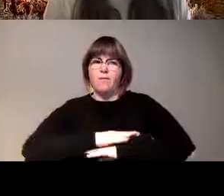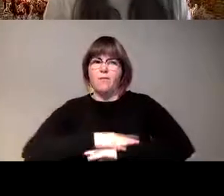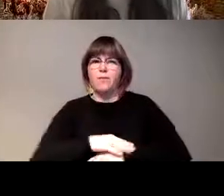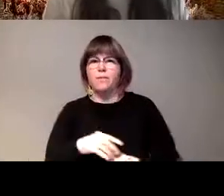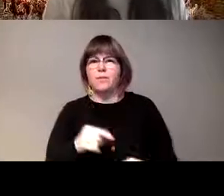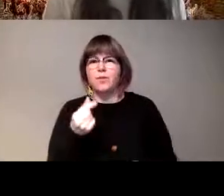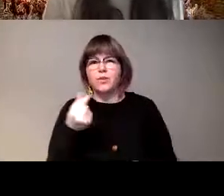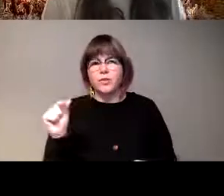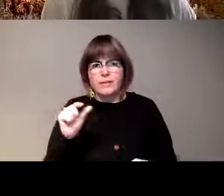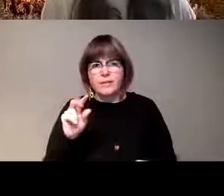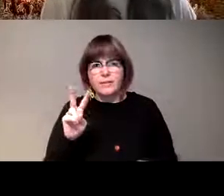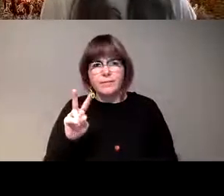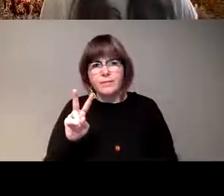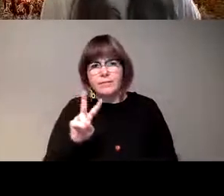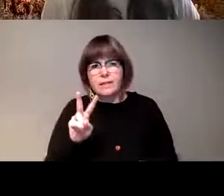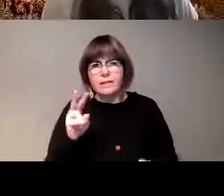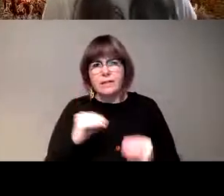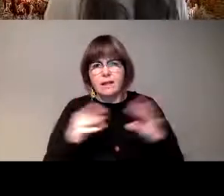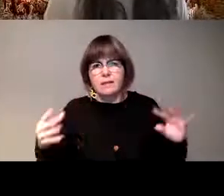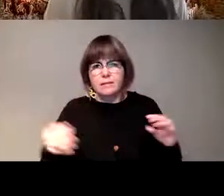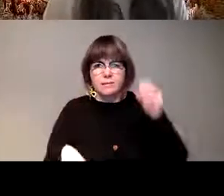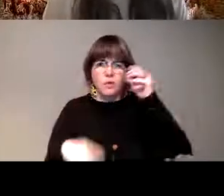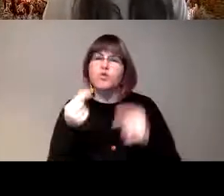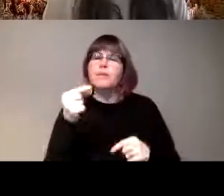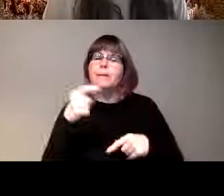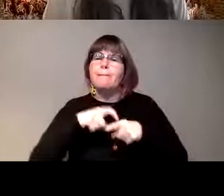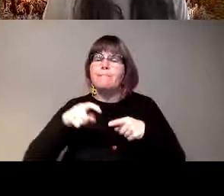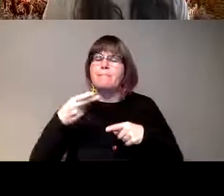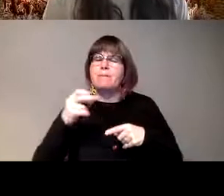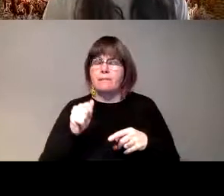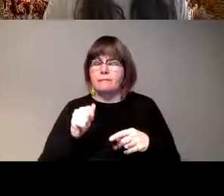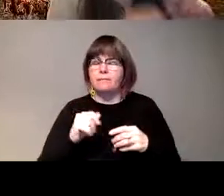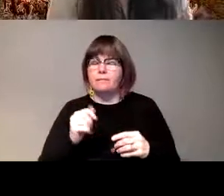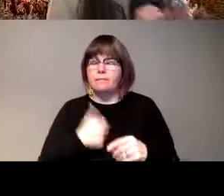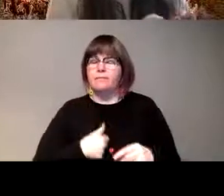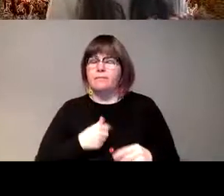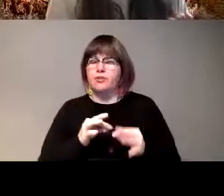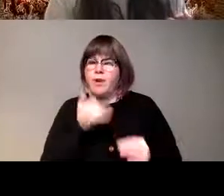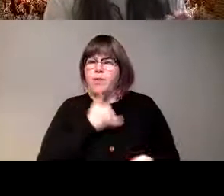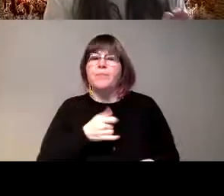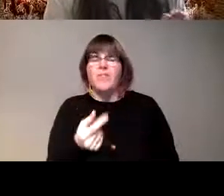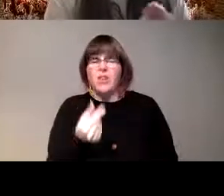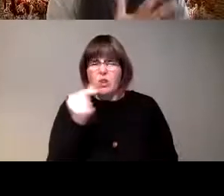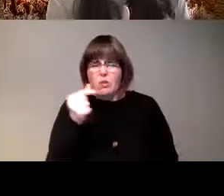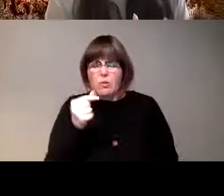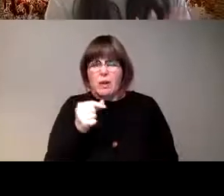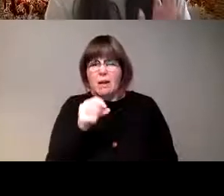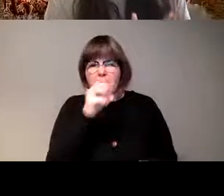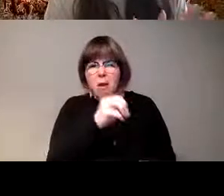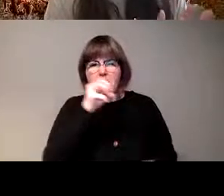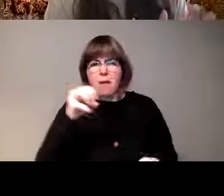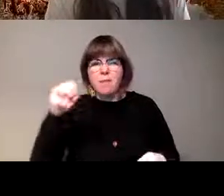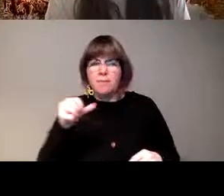pea galaxies. So when researchers started with Galaxy Zoo, there were these little green blobs that weren't part of